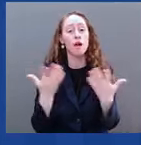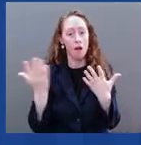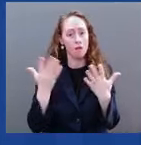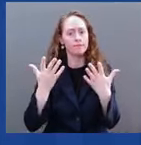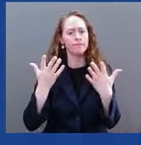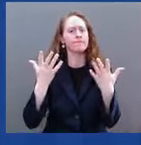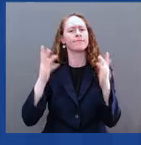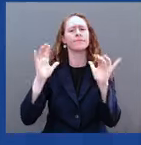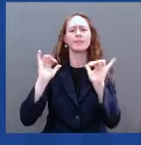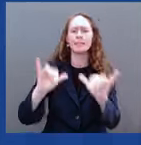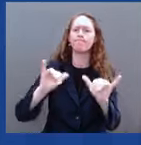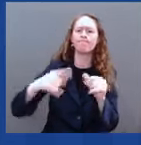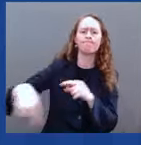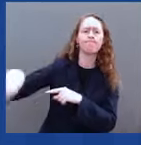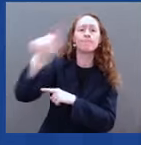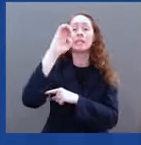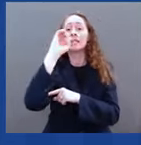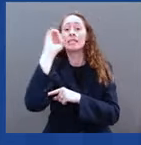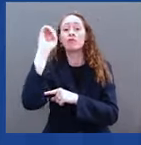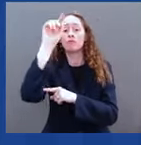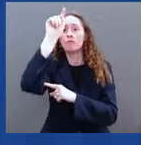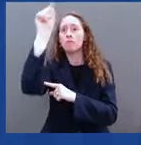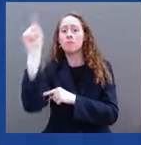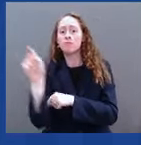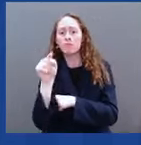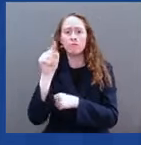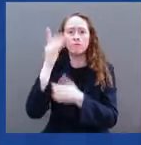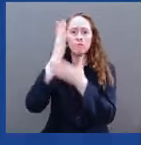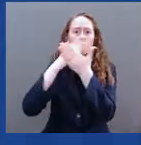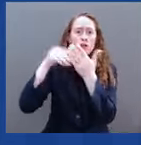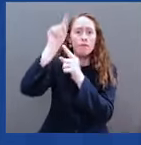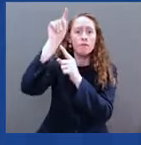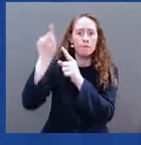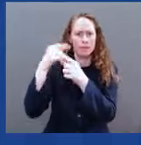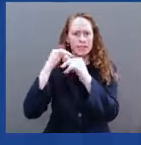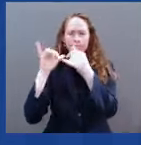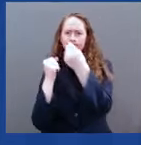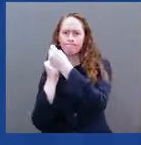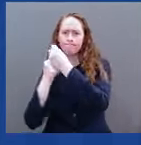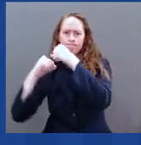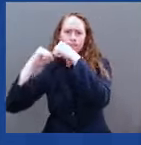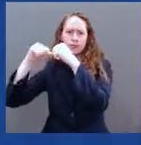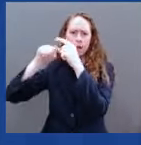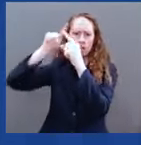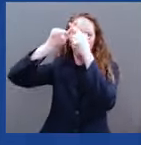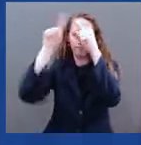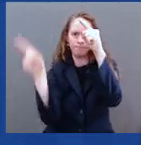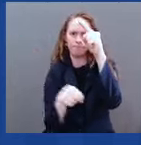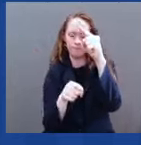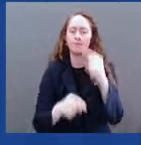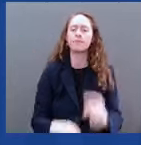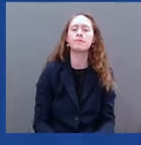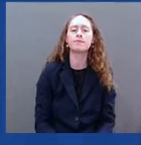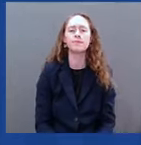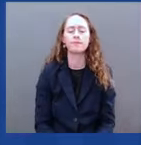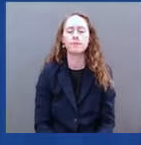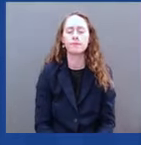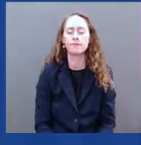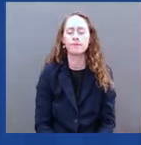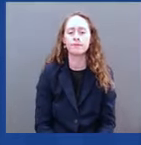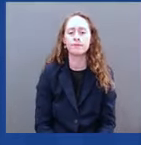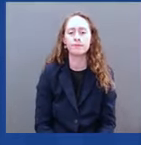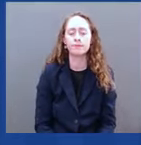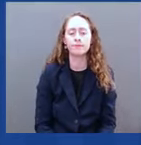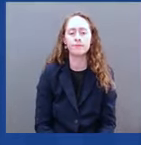and somewhat worried what would happen. We accomplished all three of these, and today we're determined